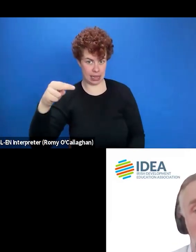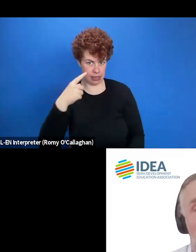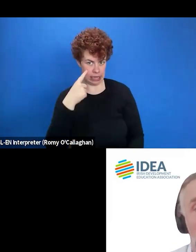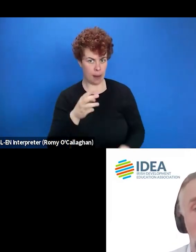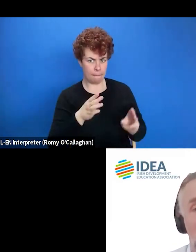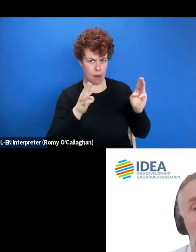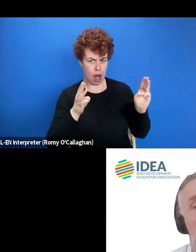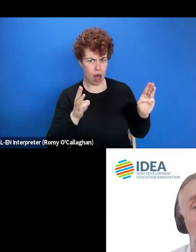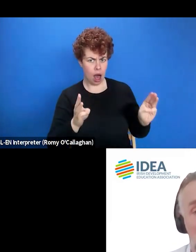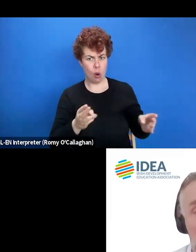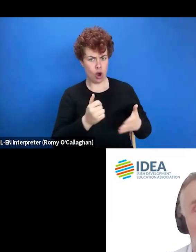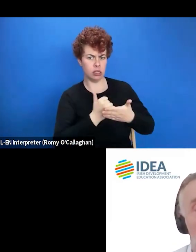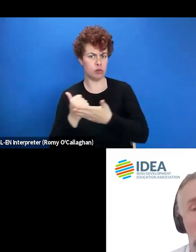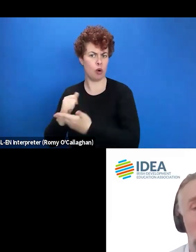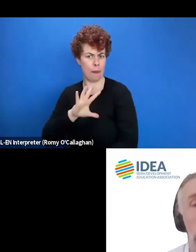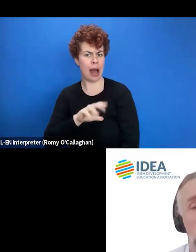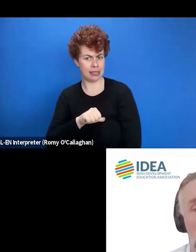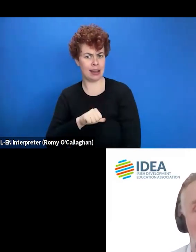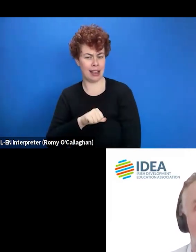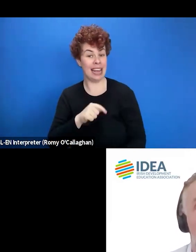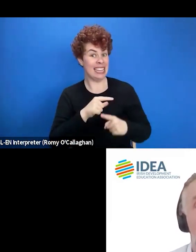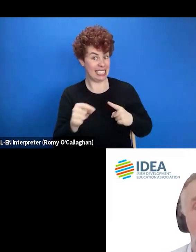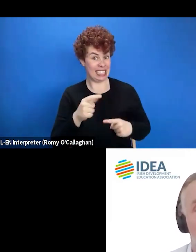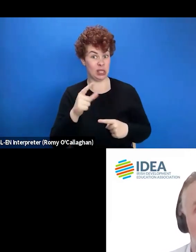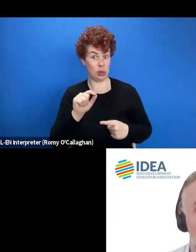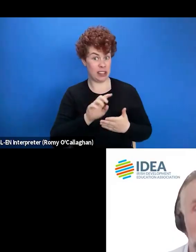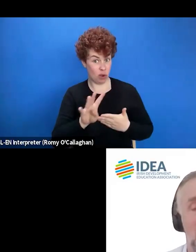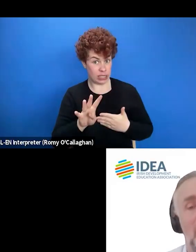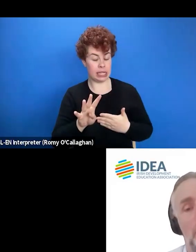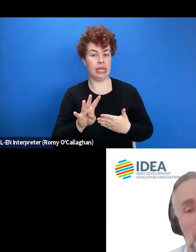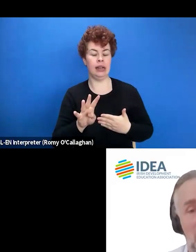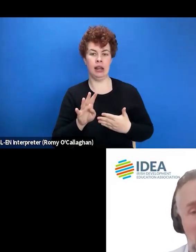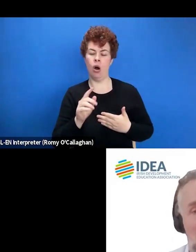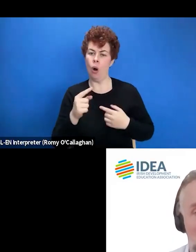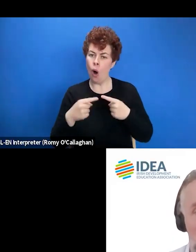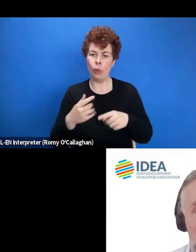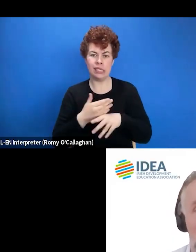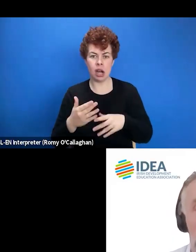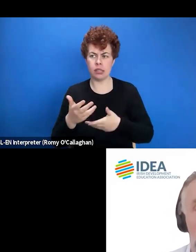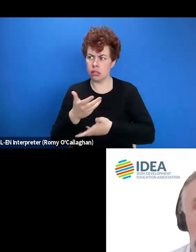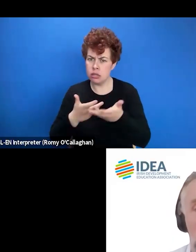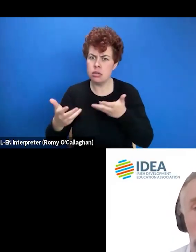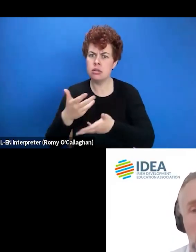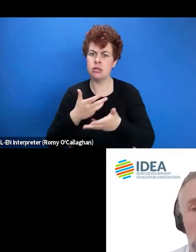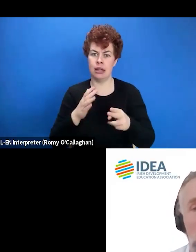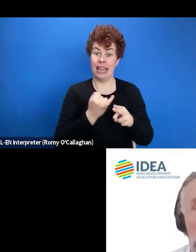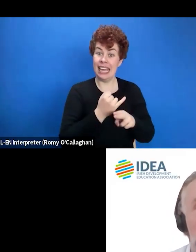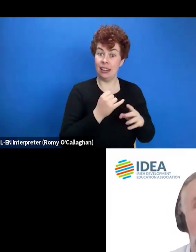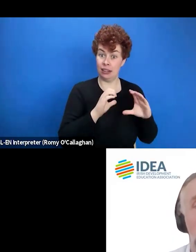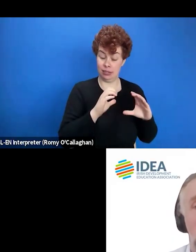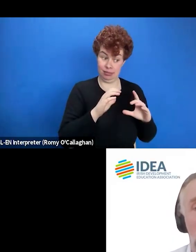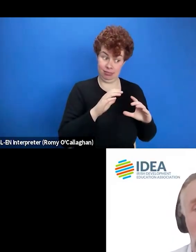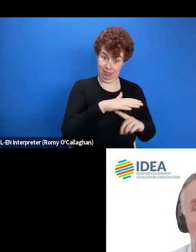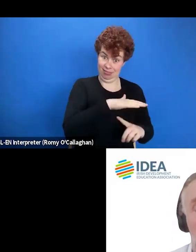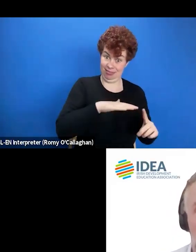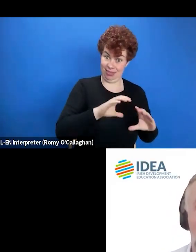its solidarity. And it's since and continues to spark discussions and ripples, not just in the community as well, but all